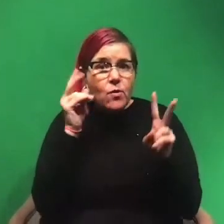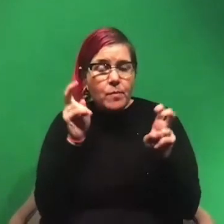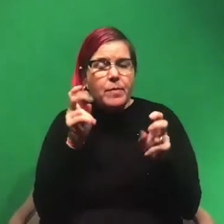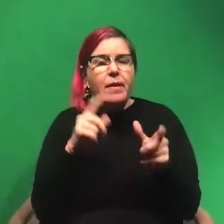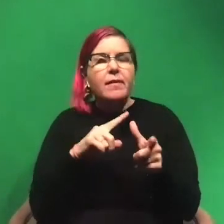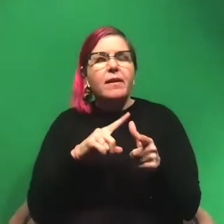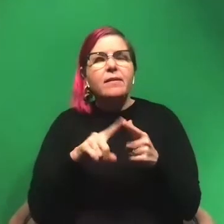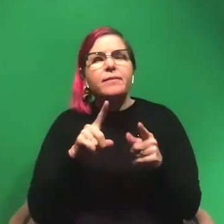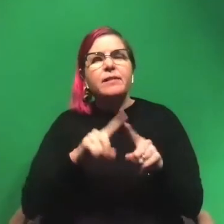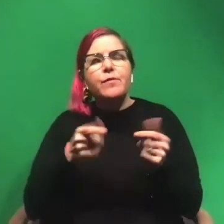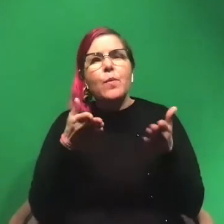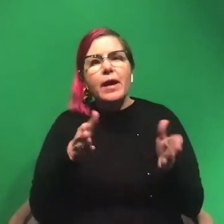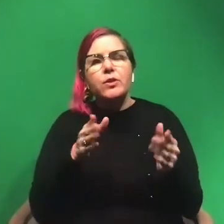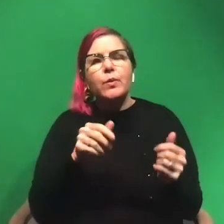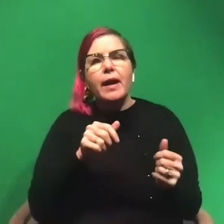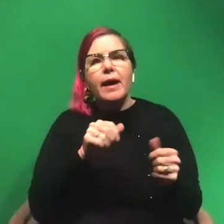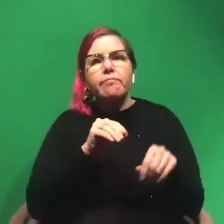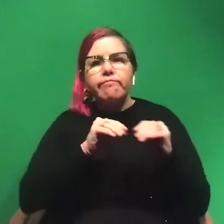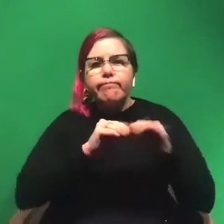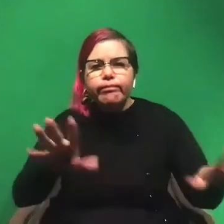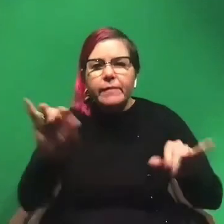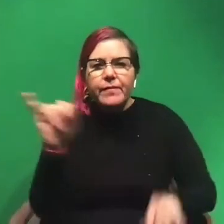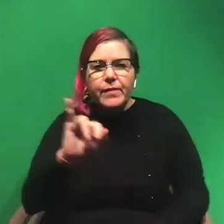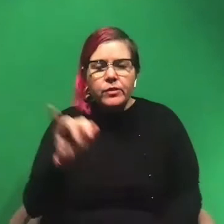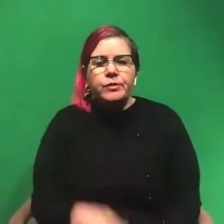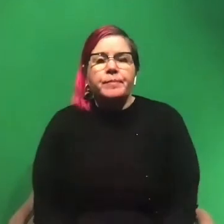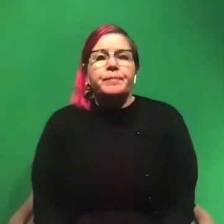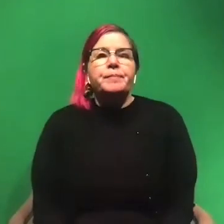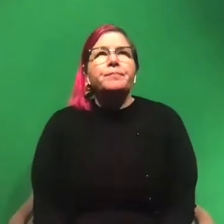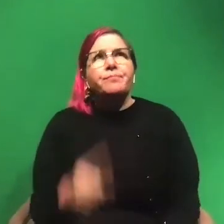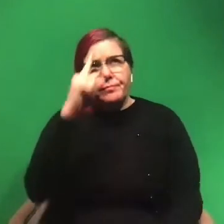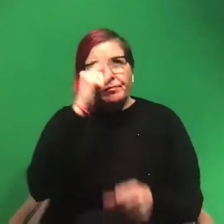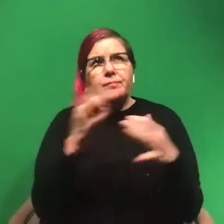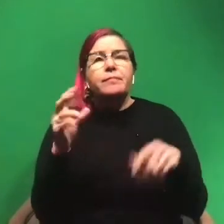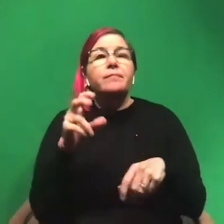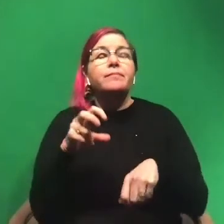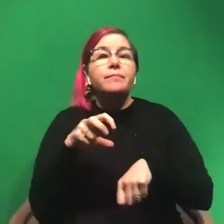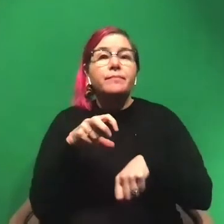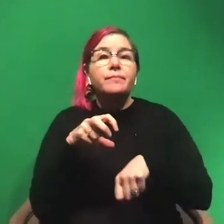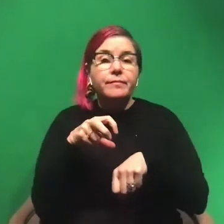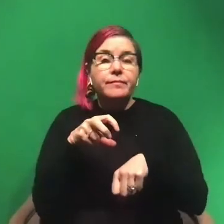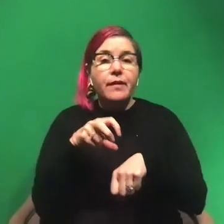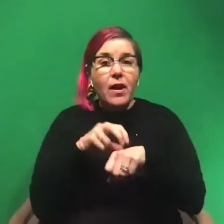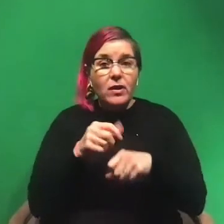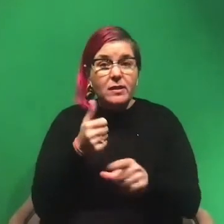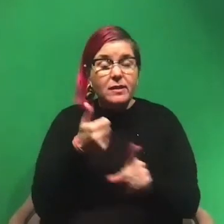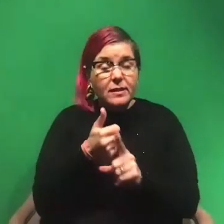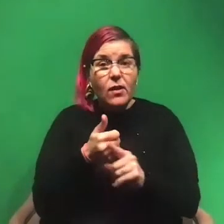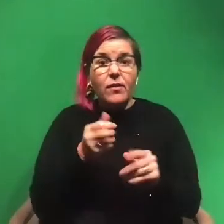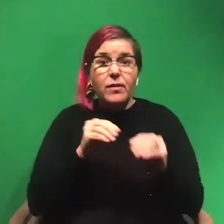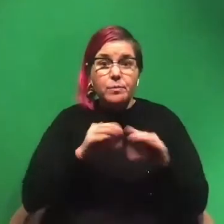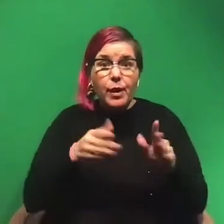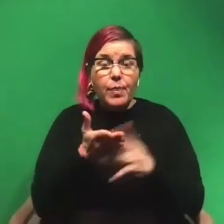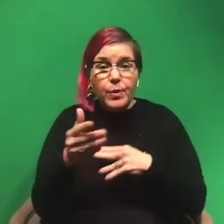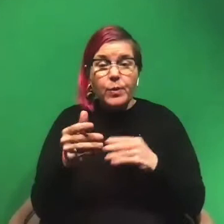of infection. So you can imagine that a virus that transmits through the fecal-oral route is going to perhaps